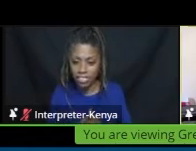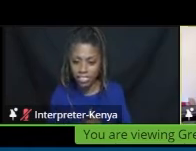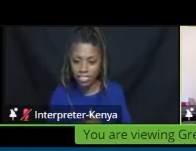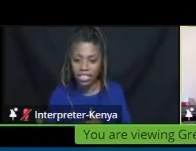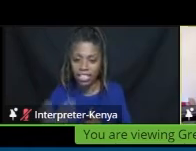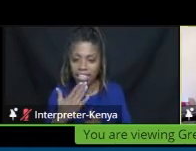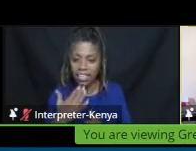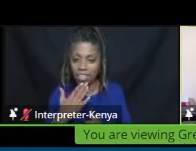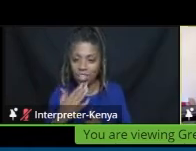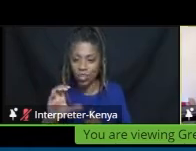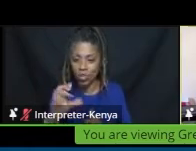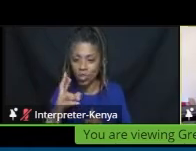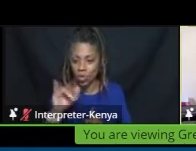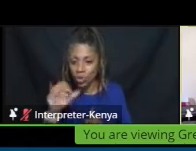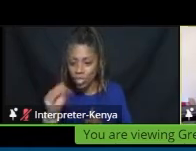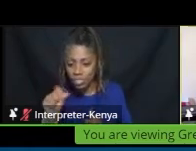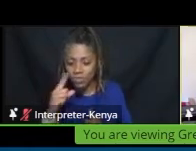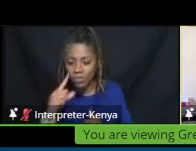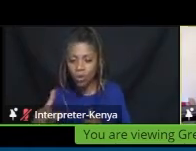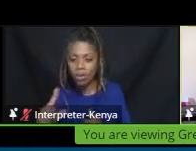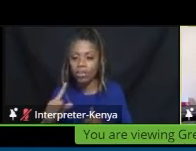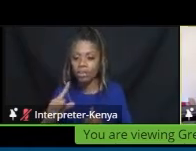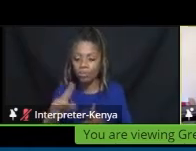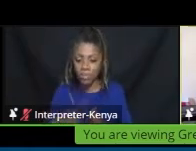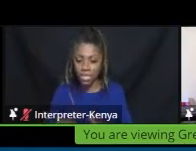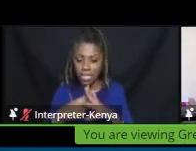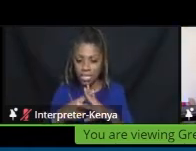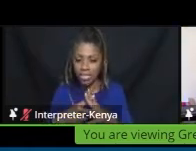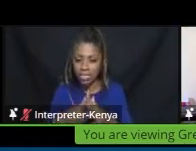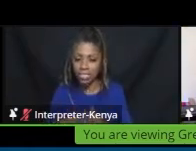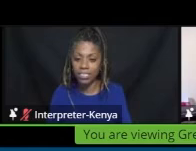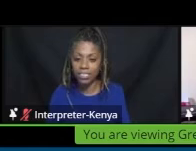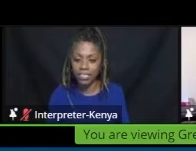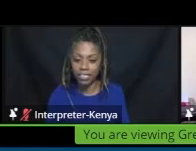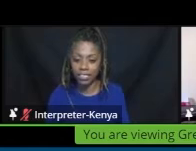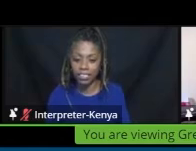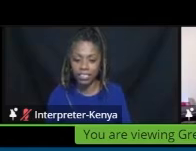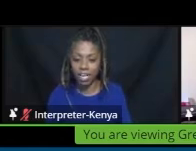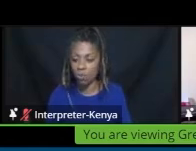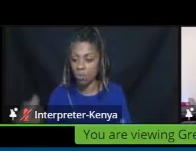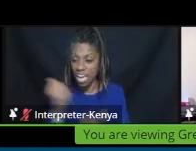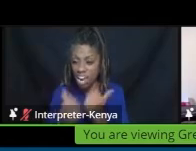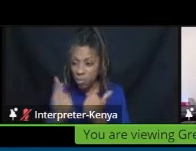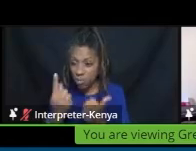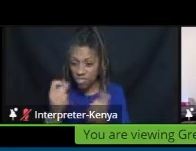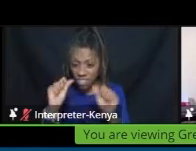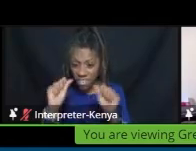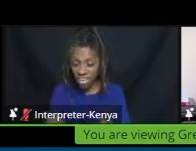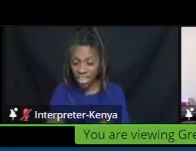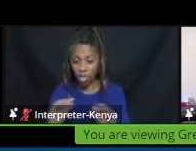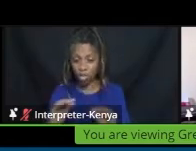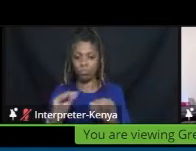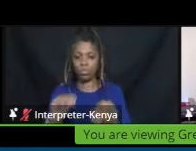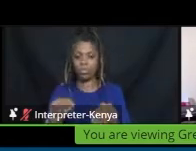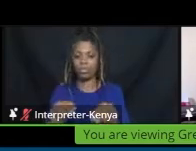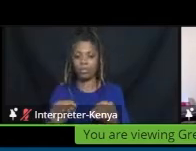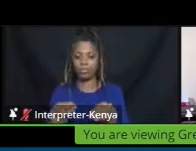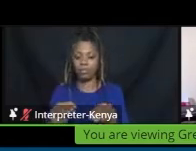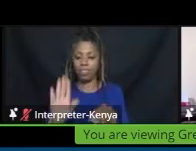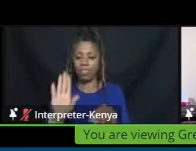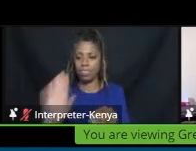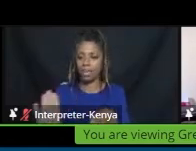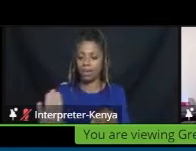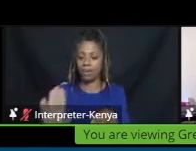chat. Yeah, that's and everybody to put in their